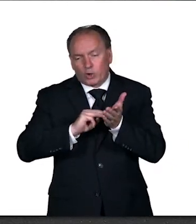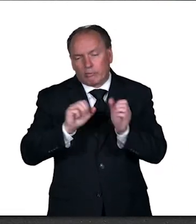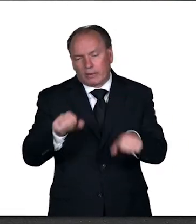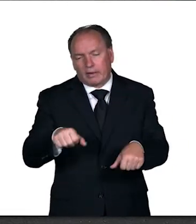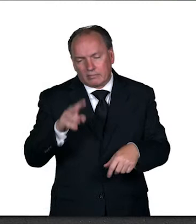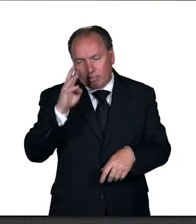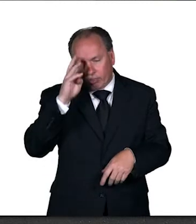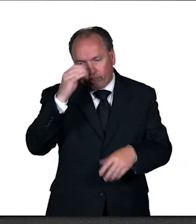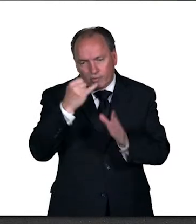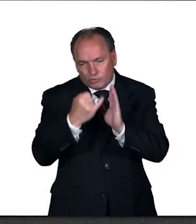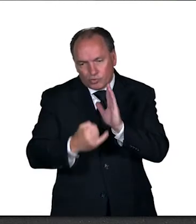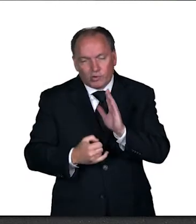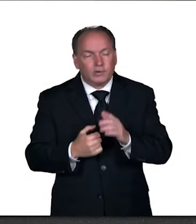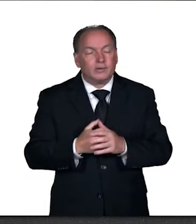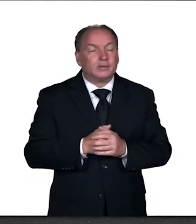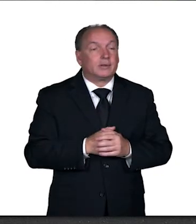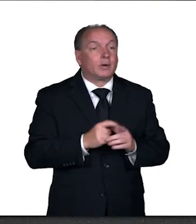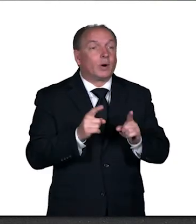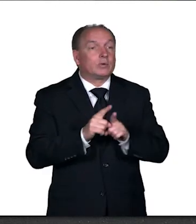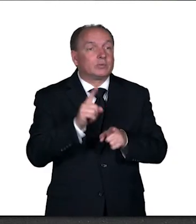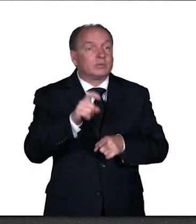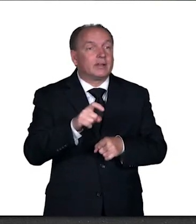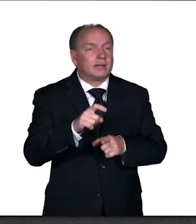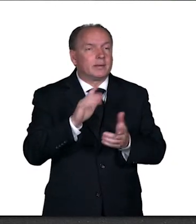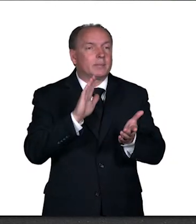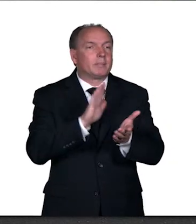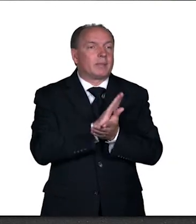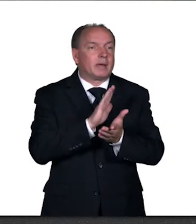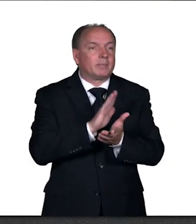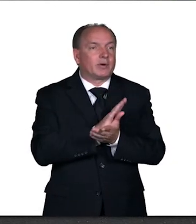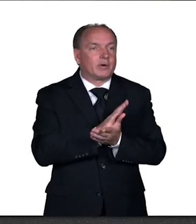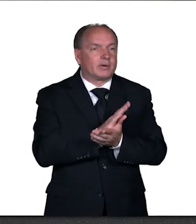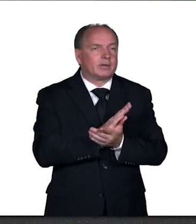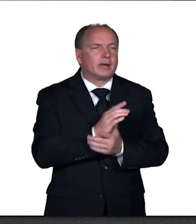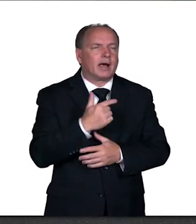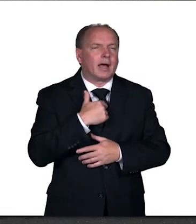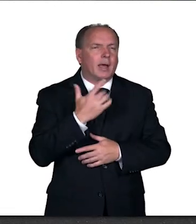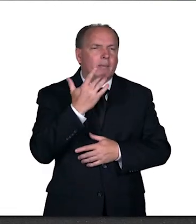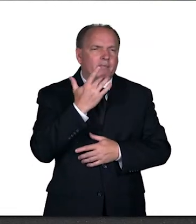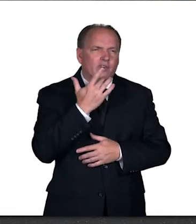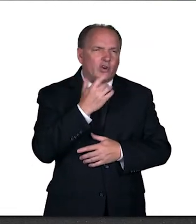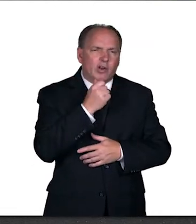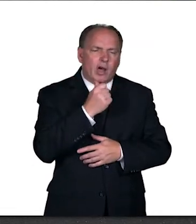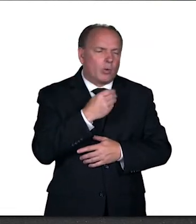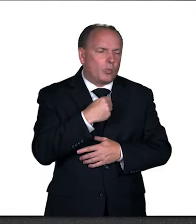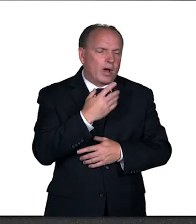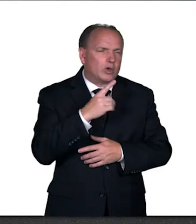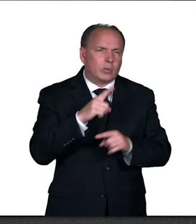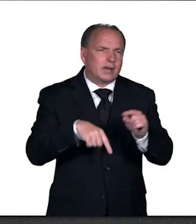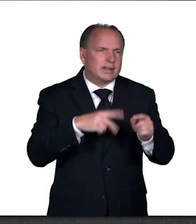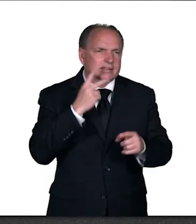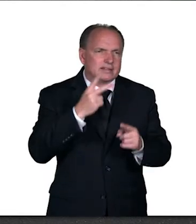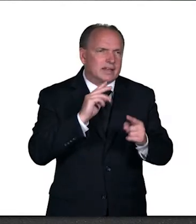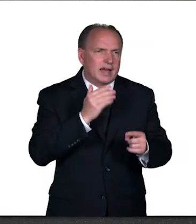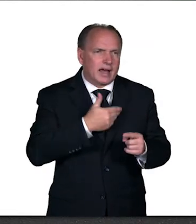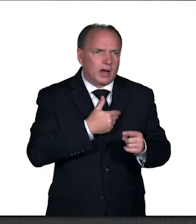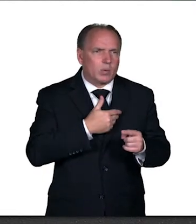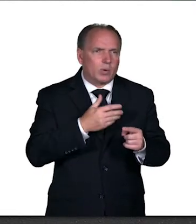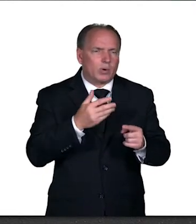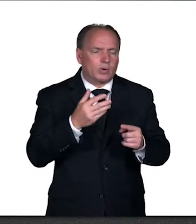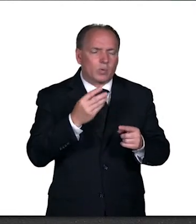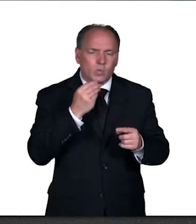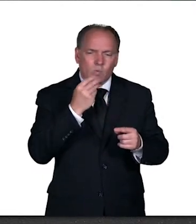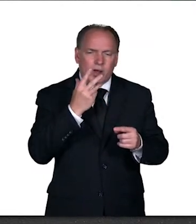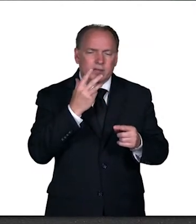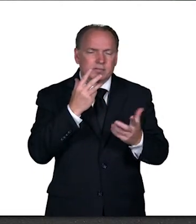marker. You also are going to need some paper. I would prefer you not to get white because you won't be able to see our